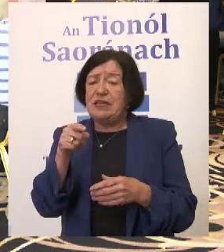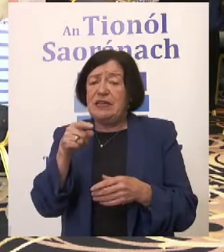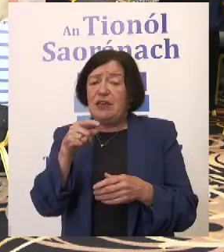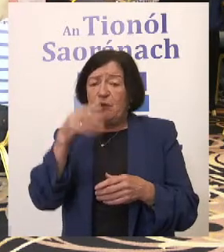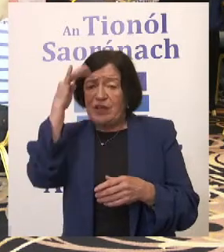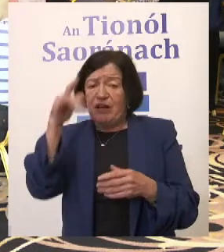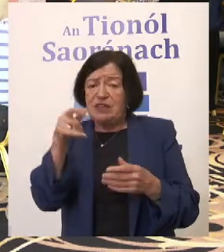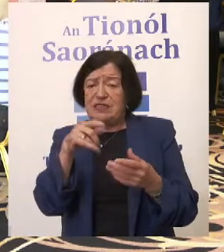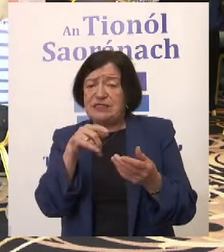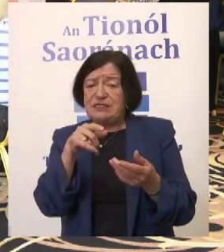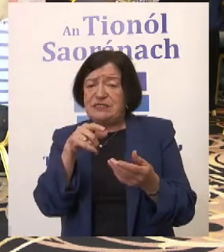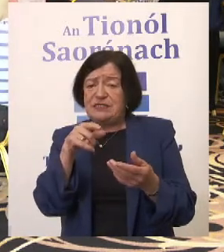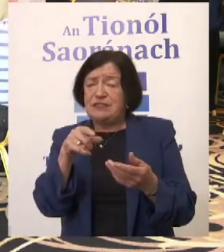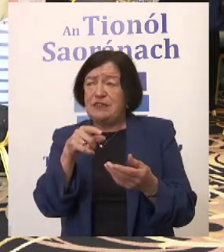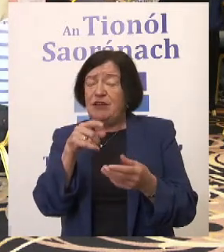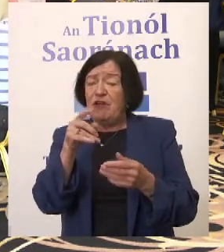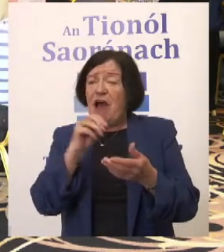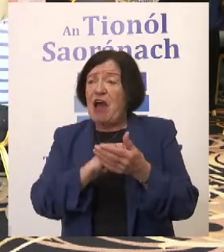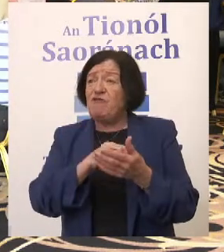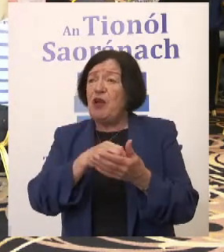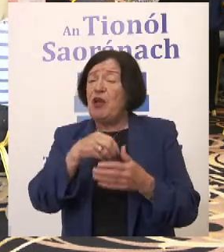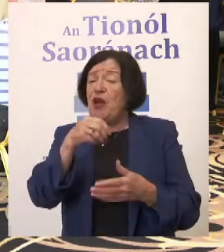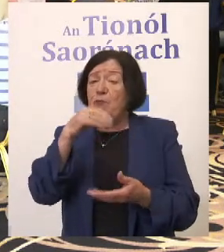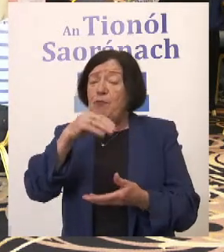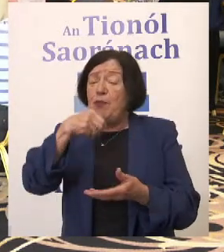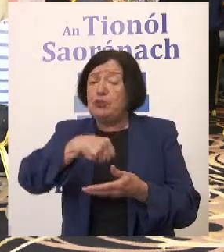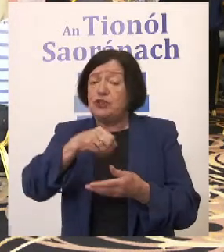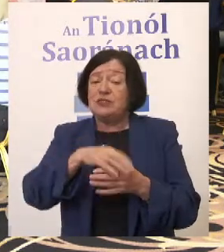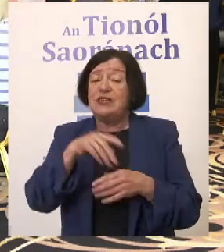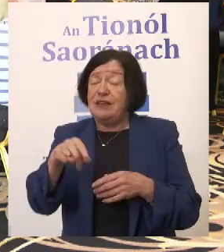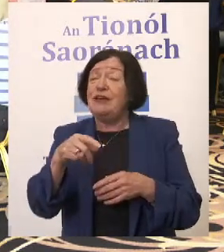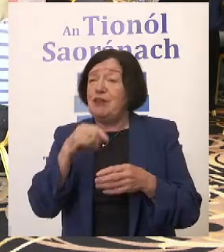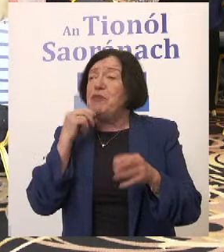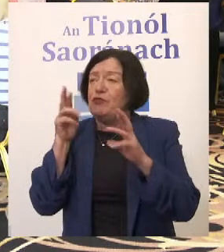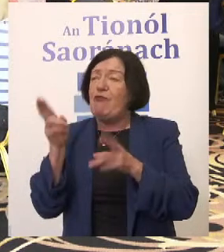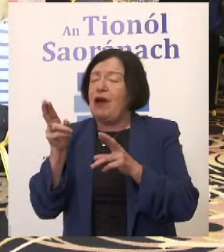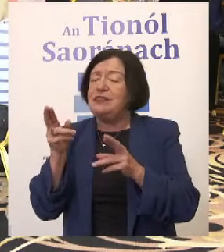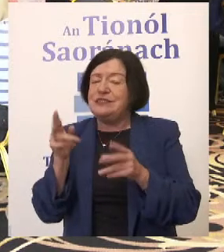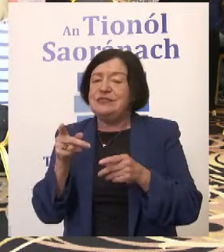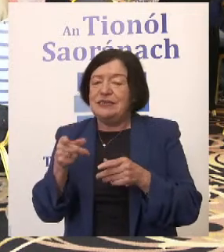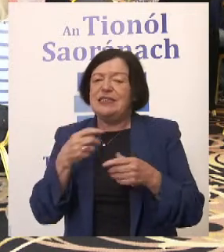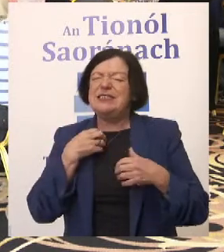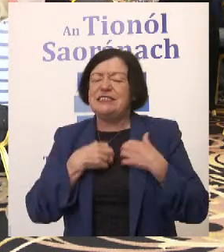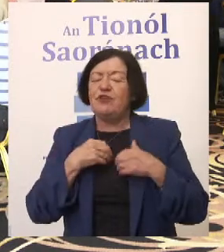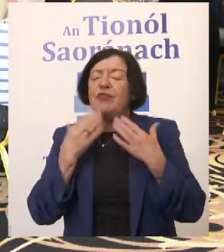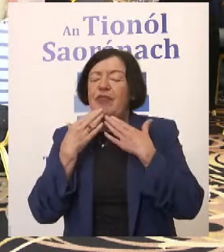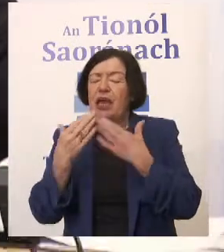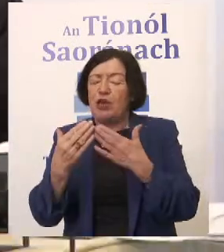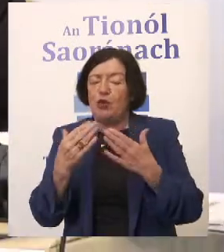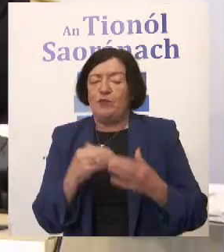would call it? Pushing that autonomy down? No? Definitely going on the right line. On the right direction. Yeah, very interesting. Thank you.